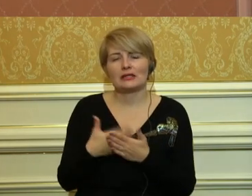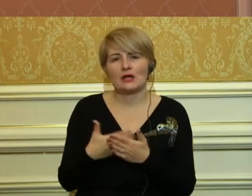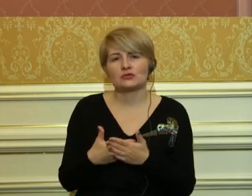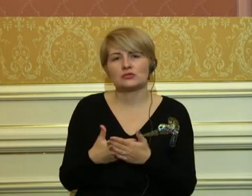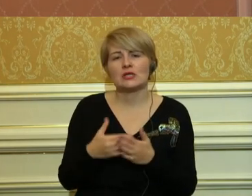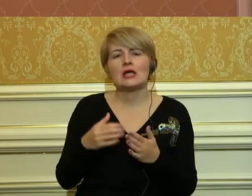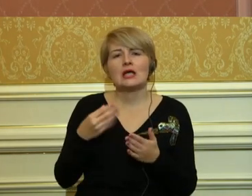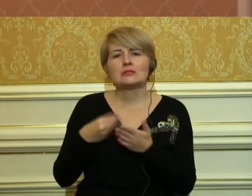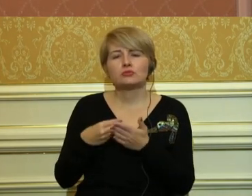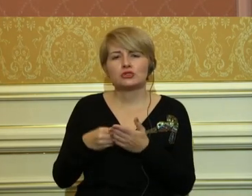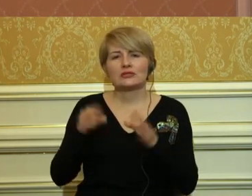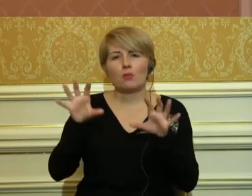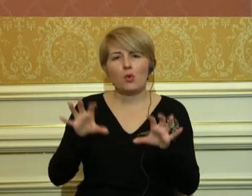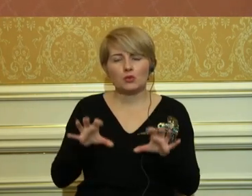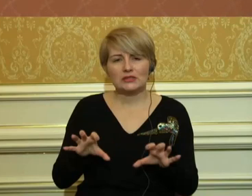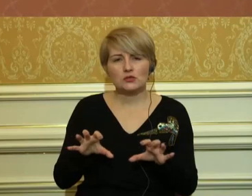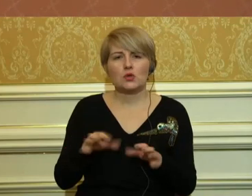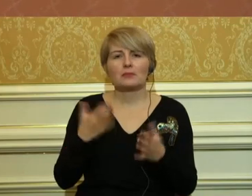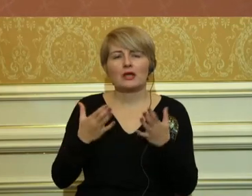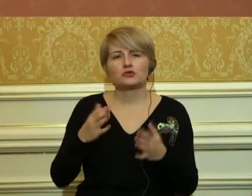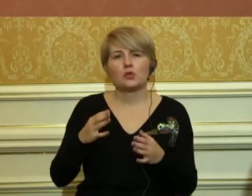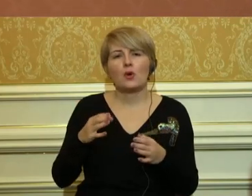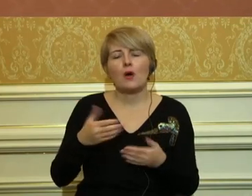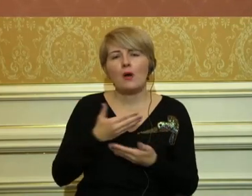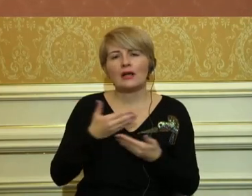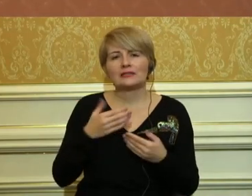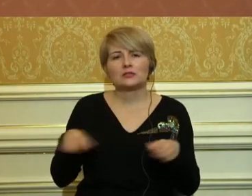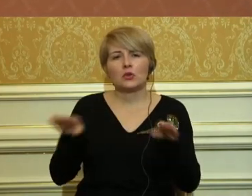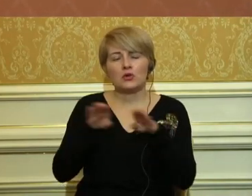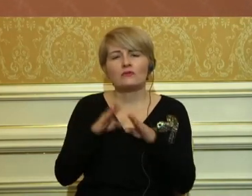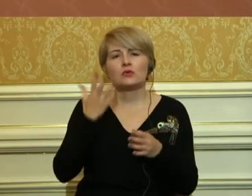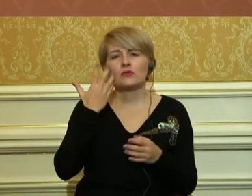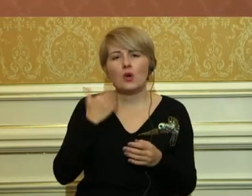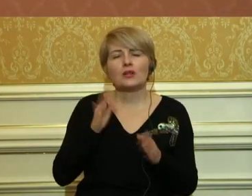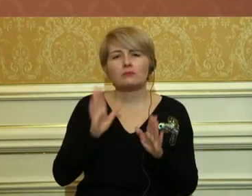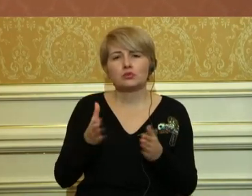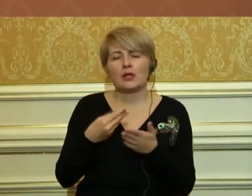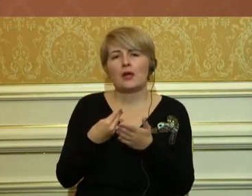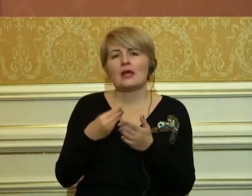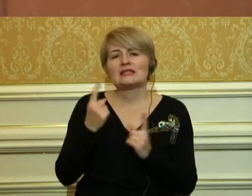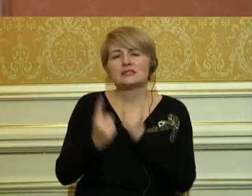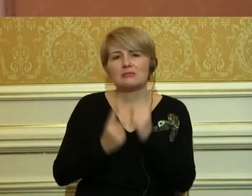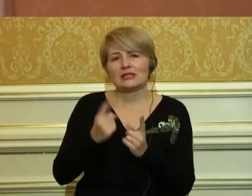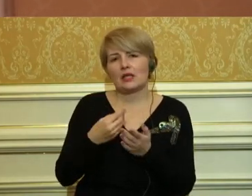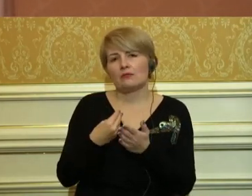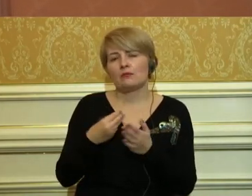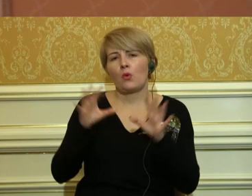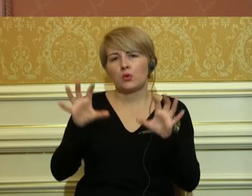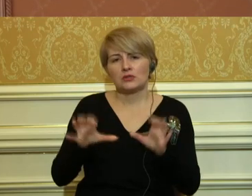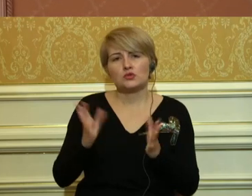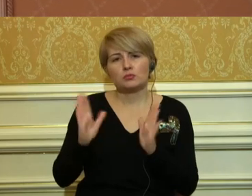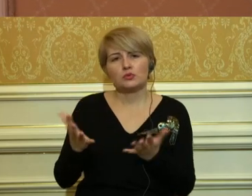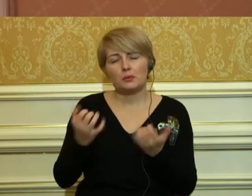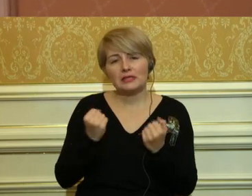questions, and then it should be correlated with the budget code. And when we're just talking about the gender budgeting, so is